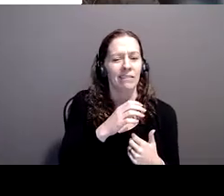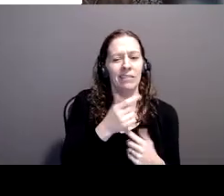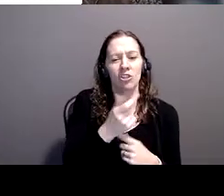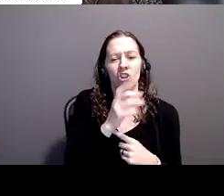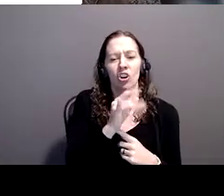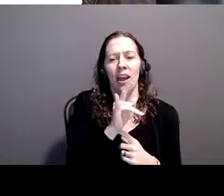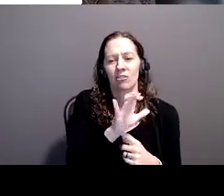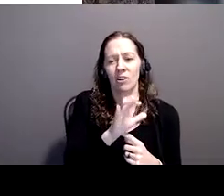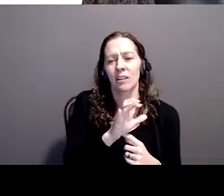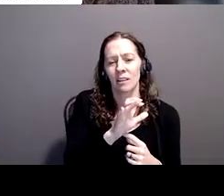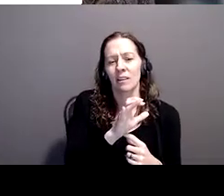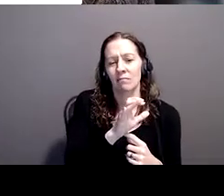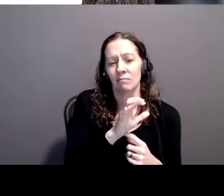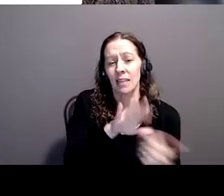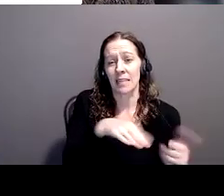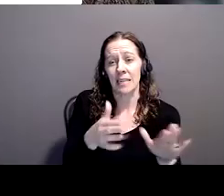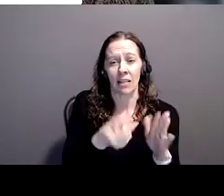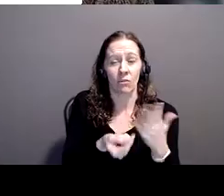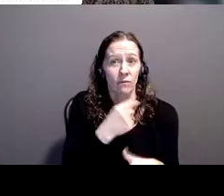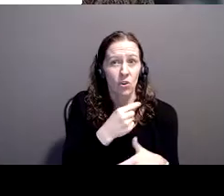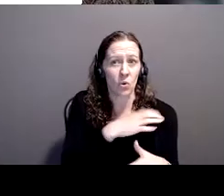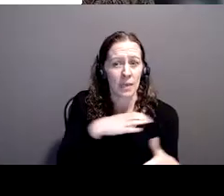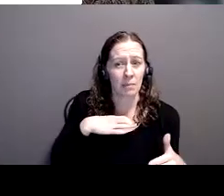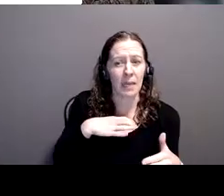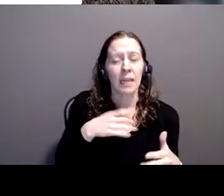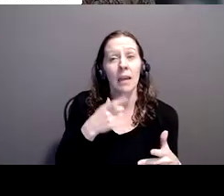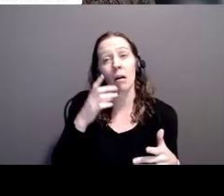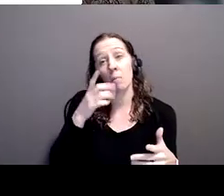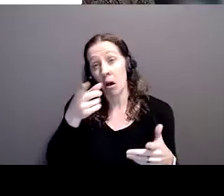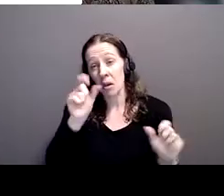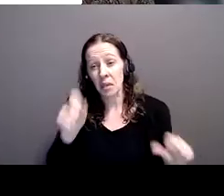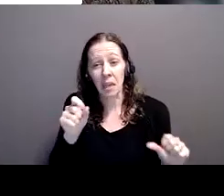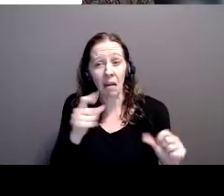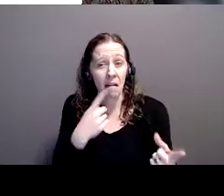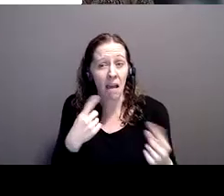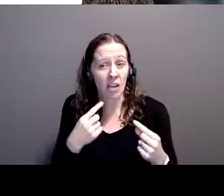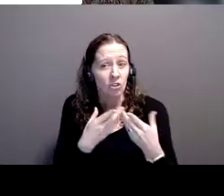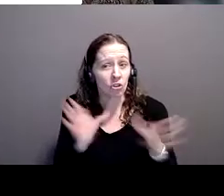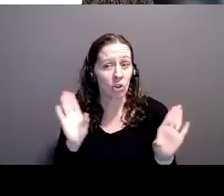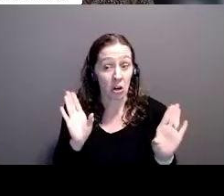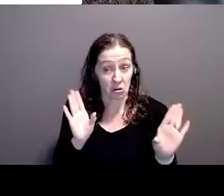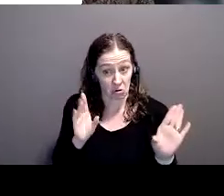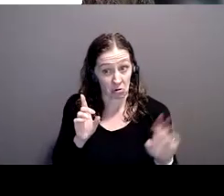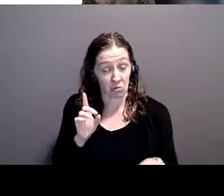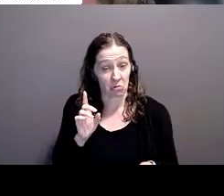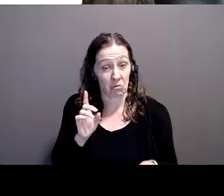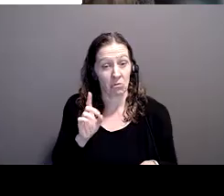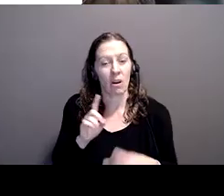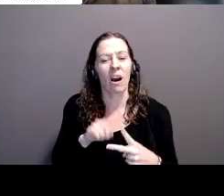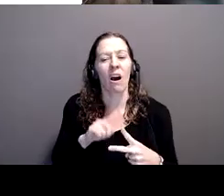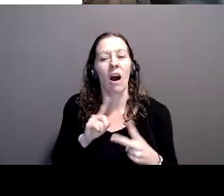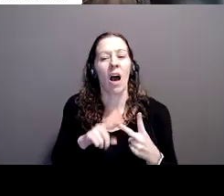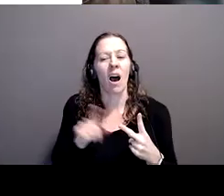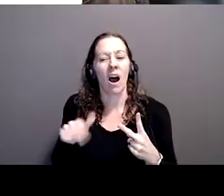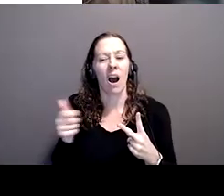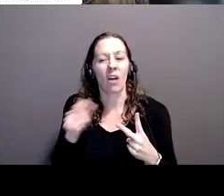to that or if just in general terms, perhaps, and if we're, and the other question was what percentage had